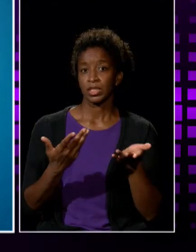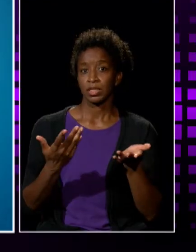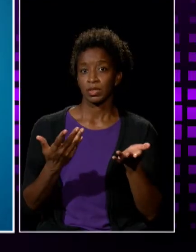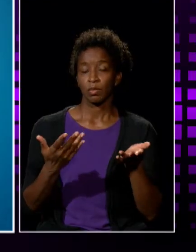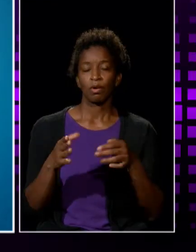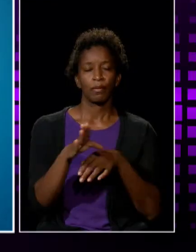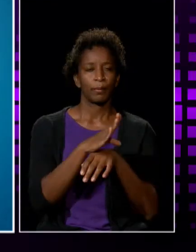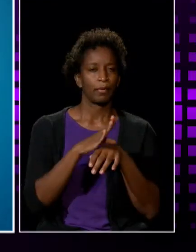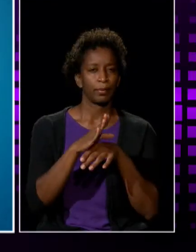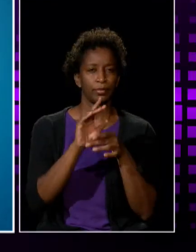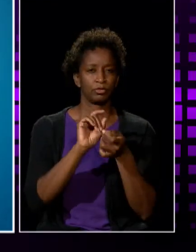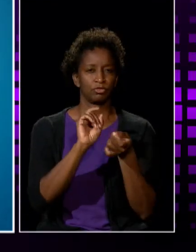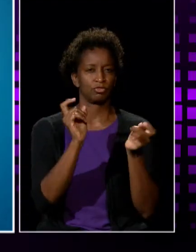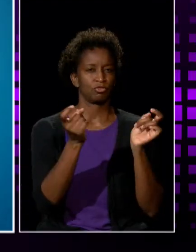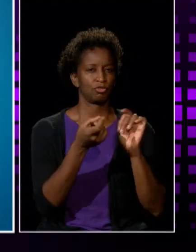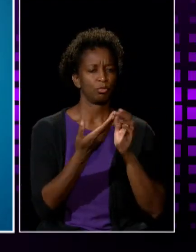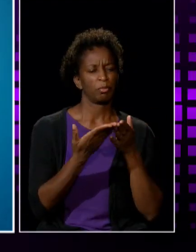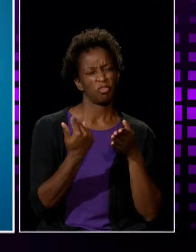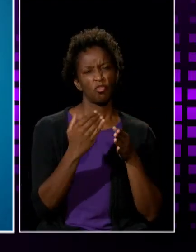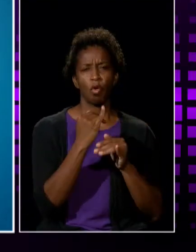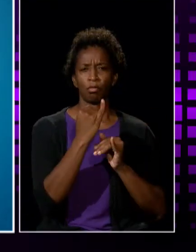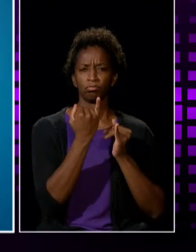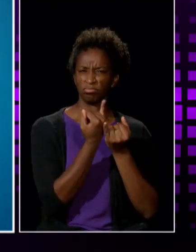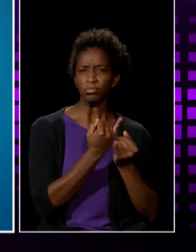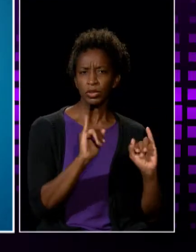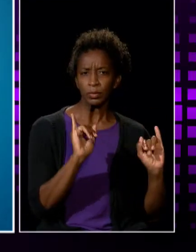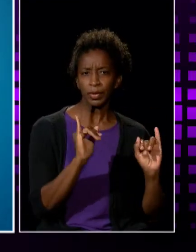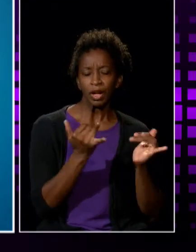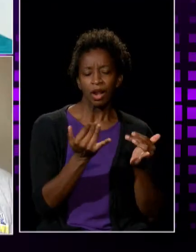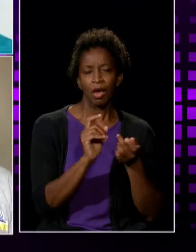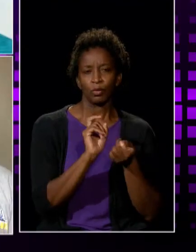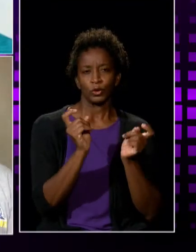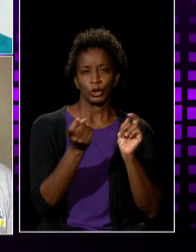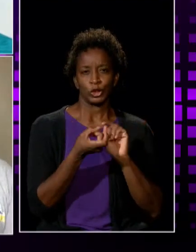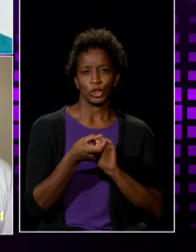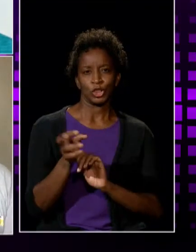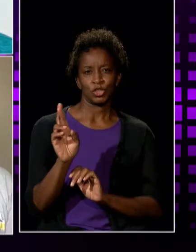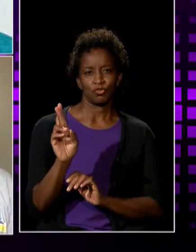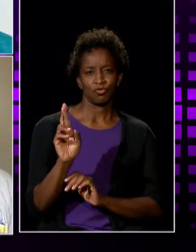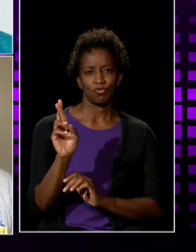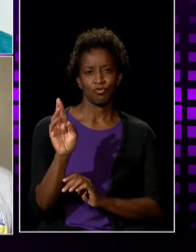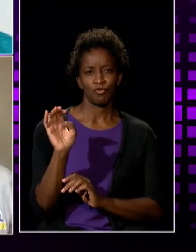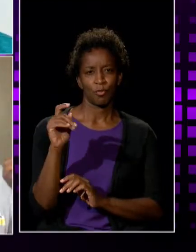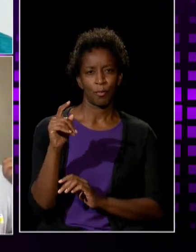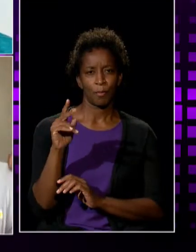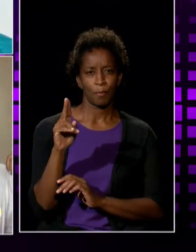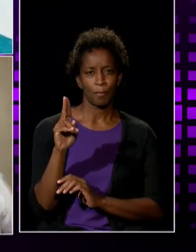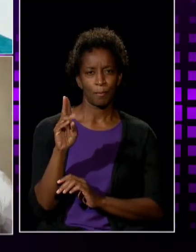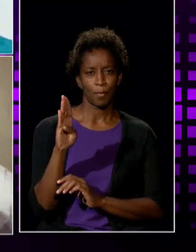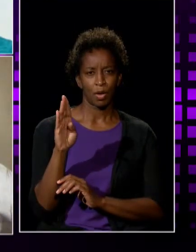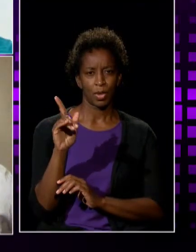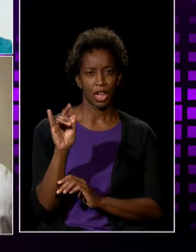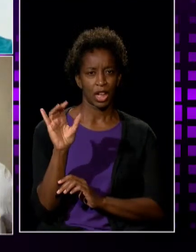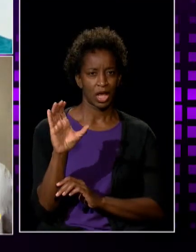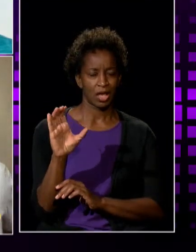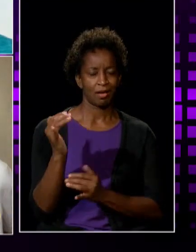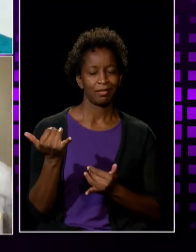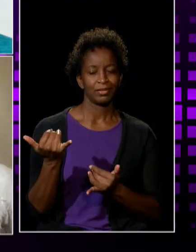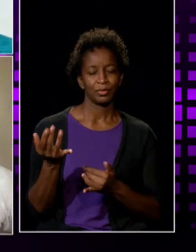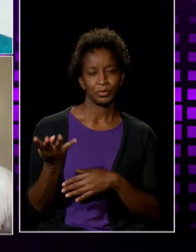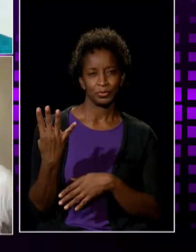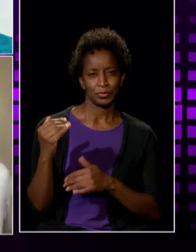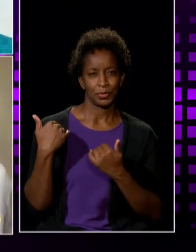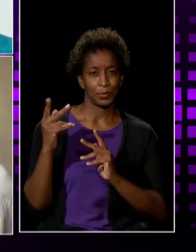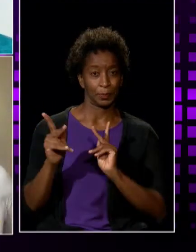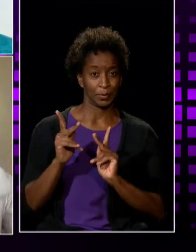to republic. And I have 4 young persons here on the panel with me today, and I'll just tell you their names and a bit